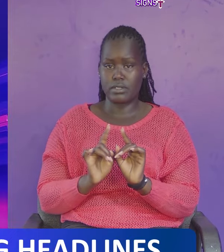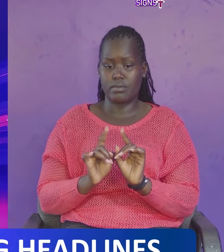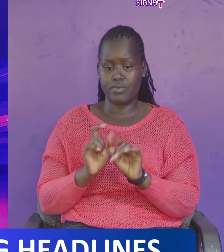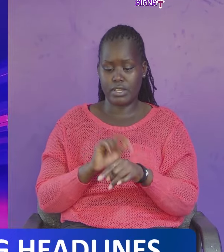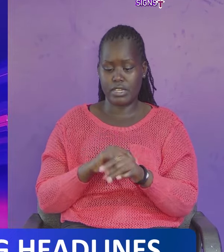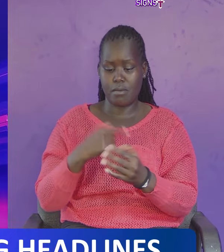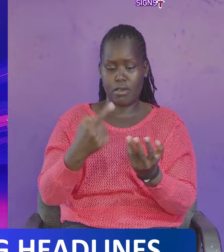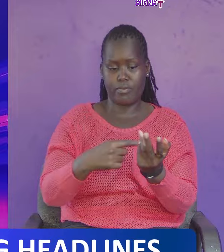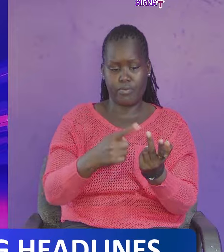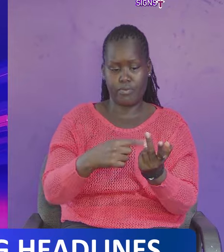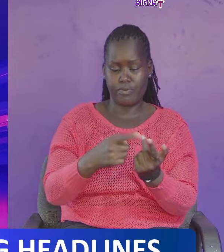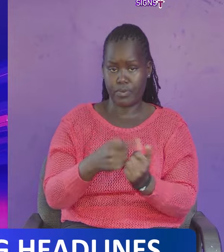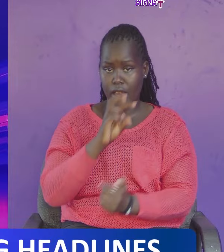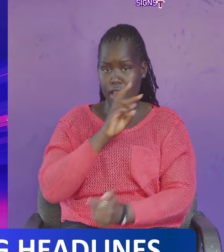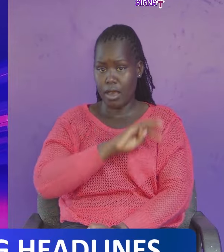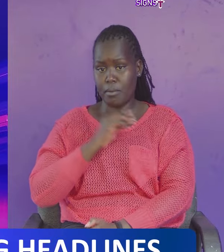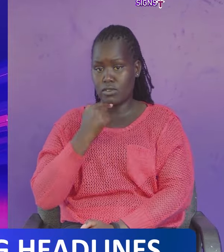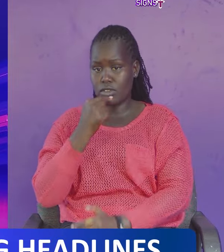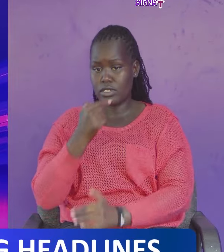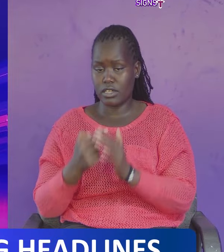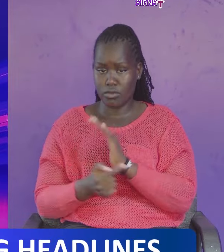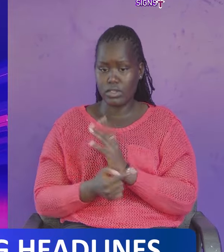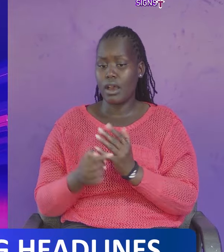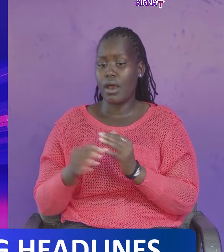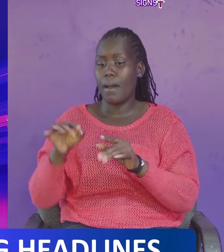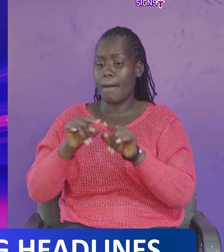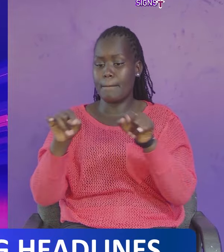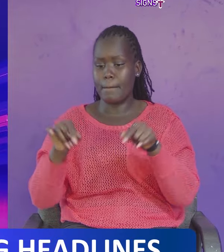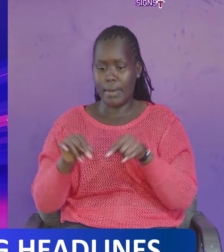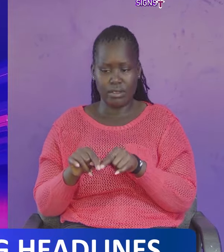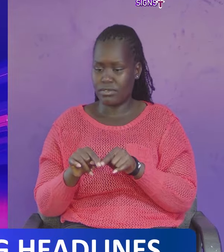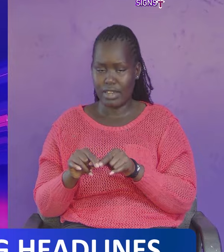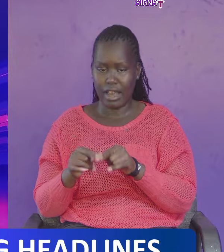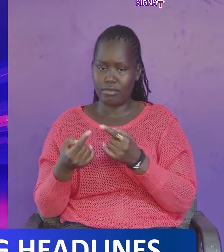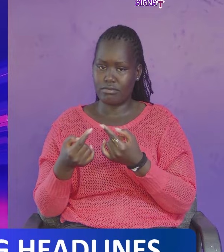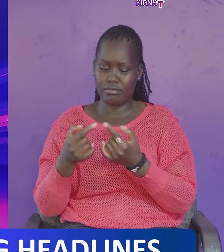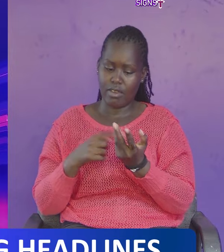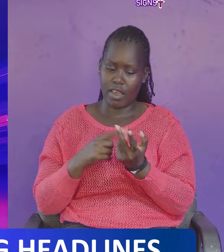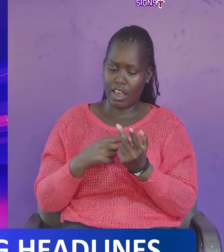counting, the mission noted that ballot counts did not tally.